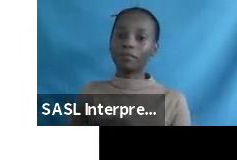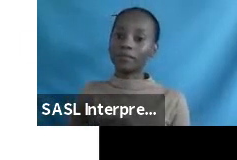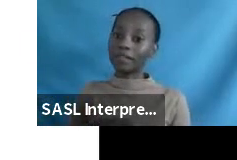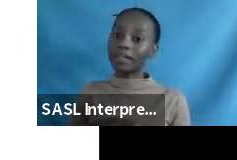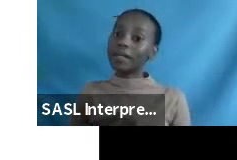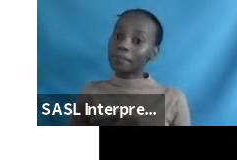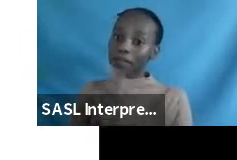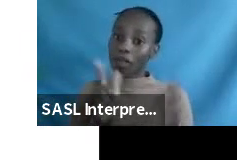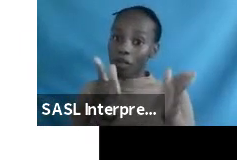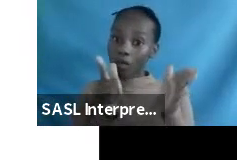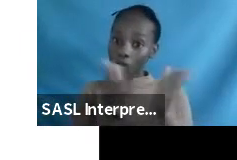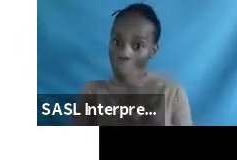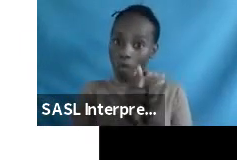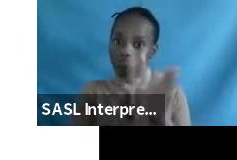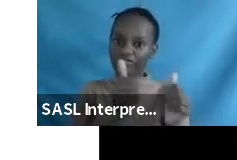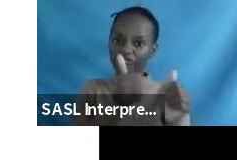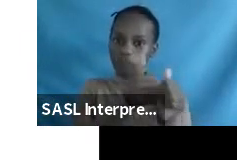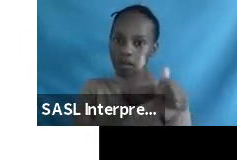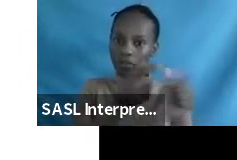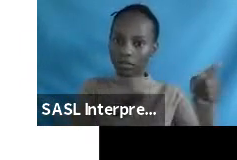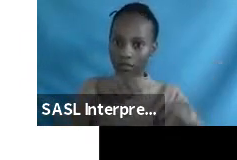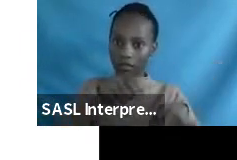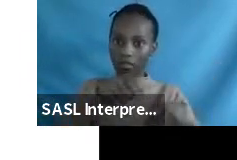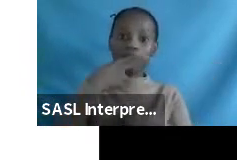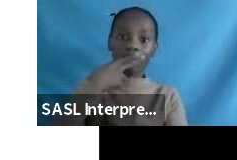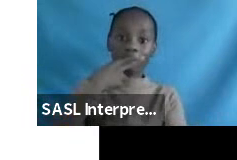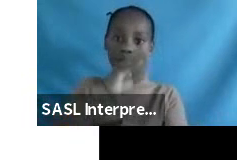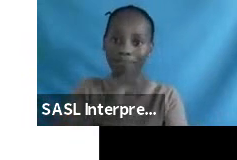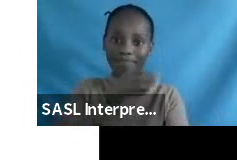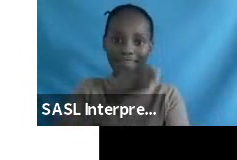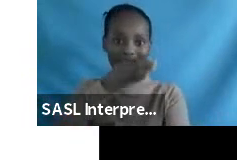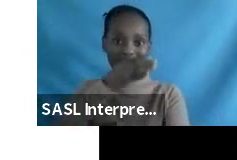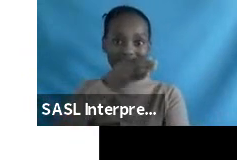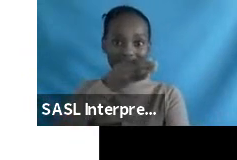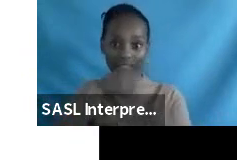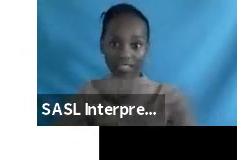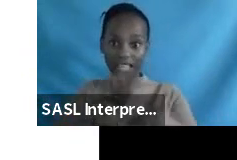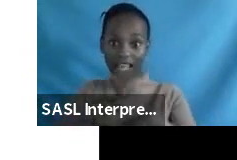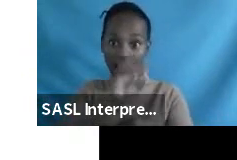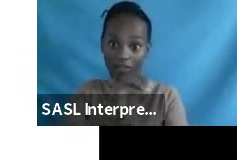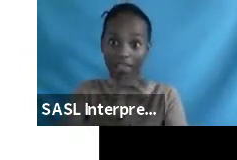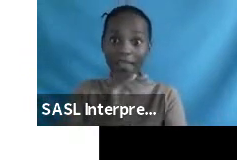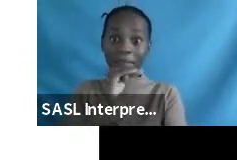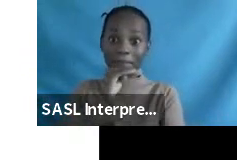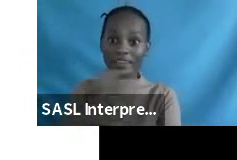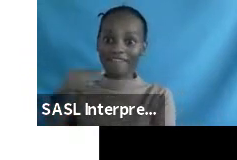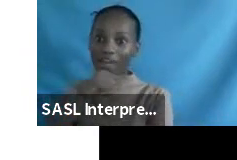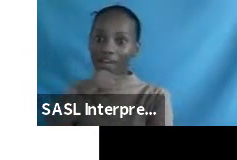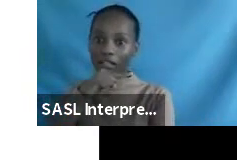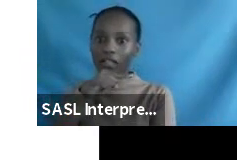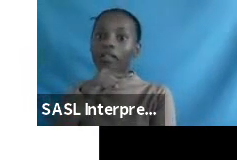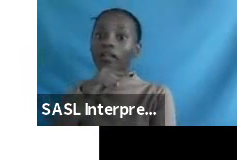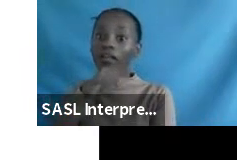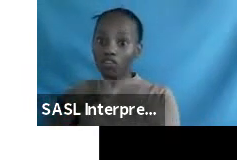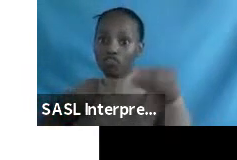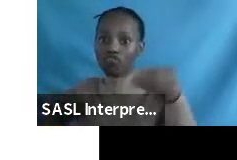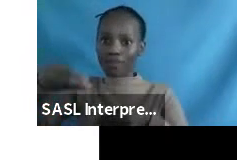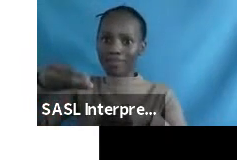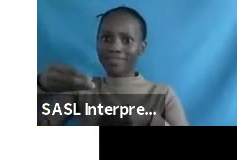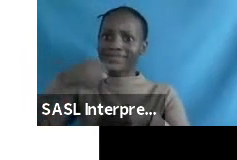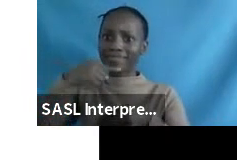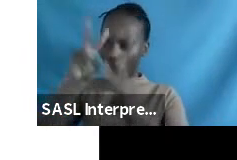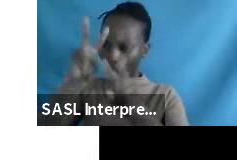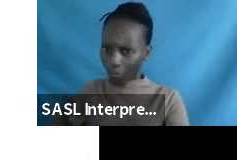and alcohol and so on, the illicit traders actually undermine the promotion of health that the government would like